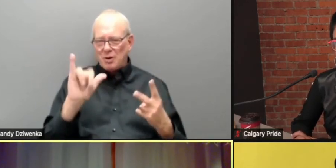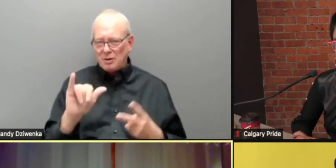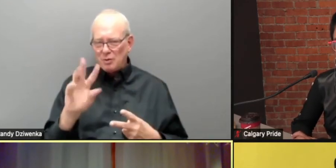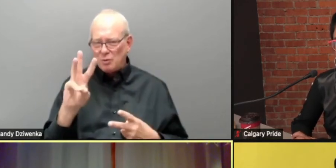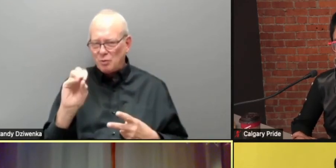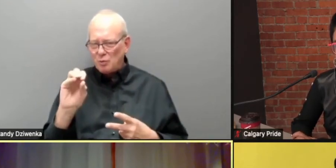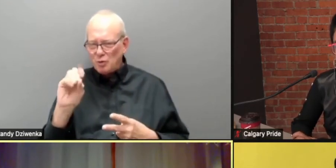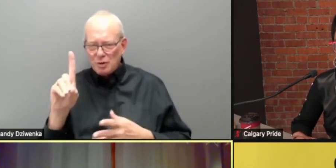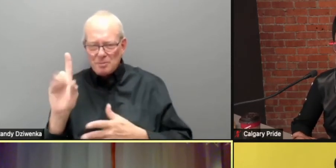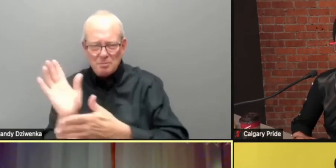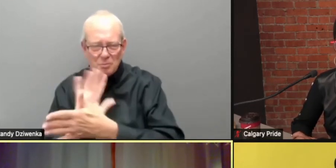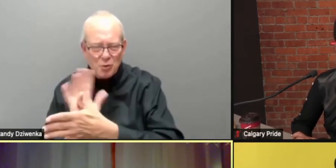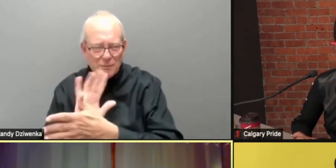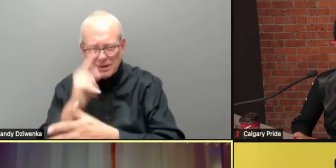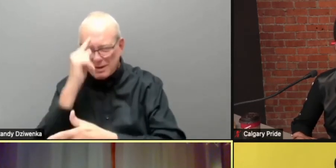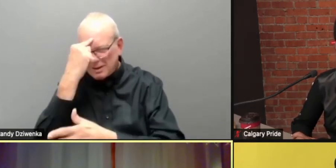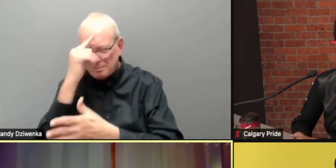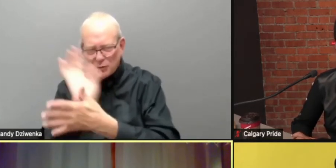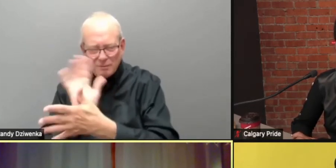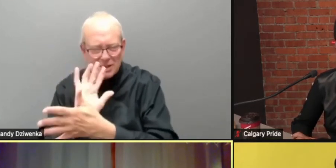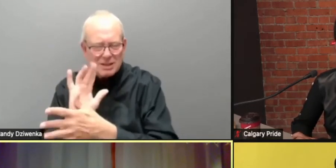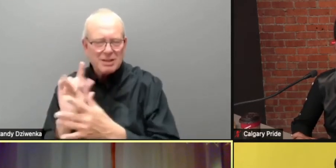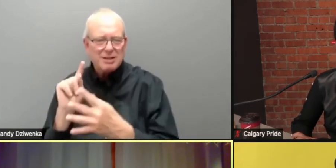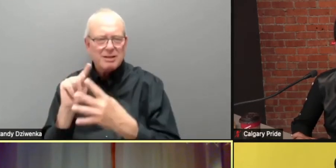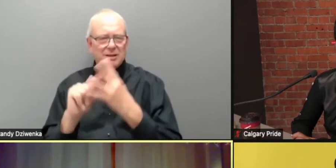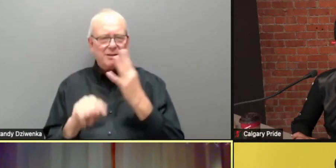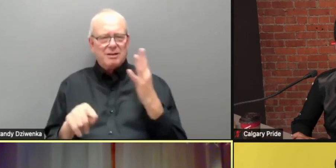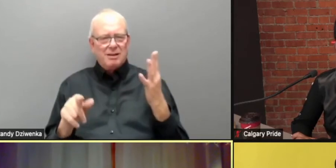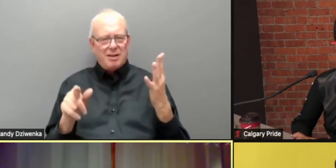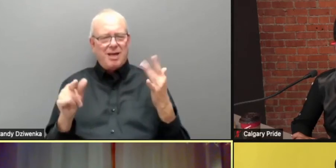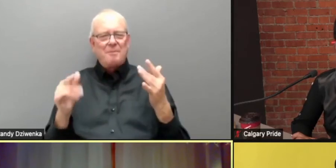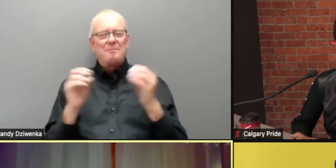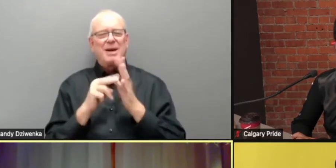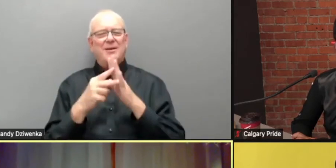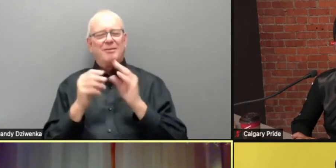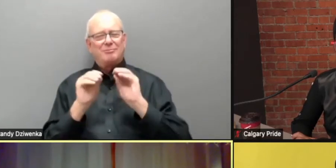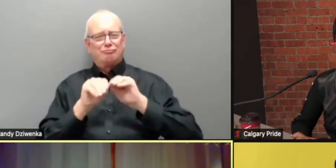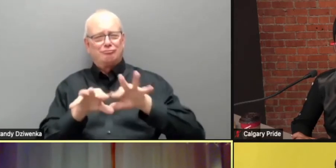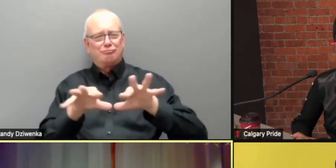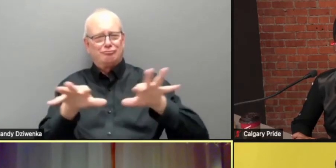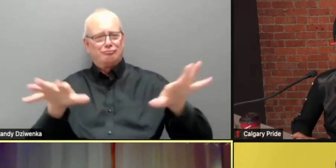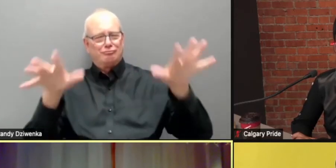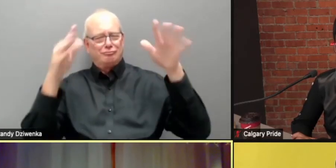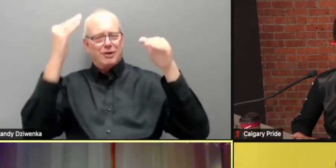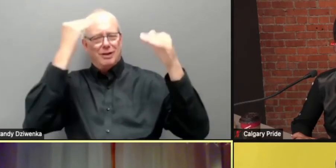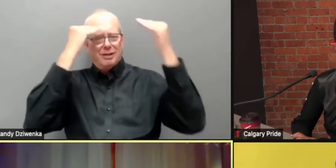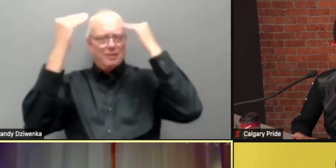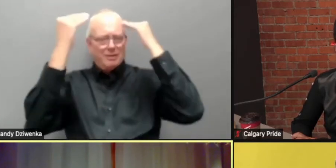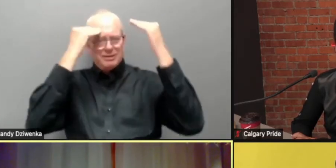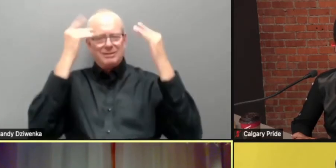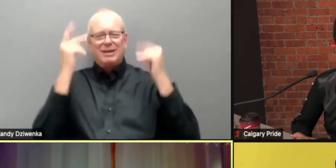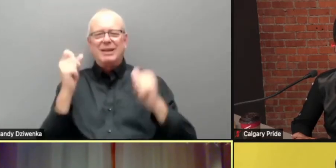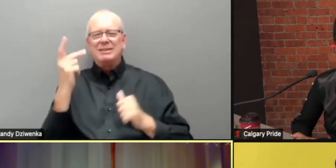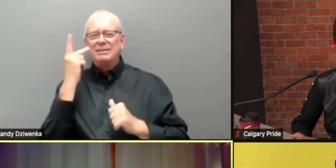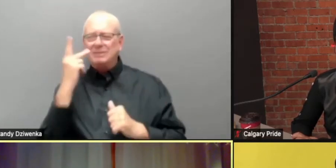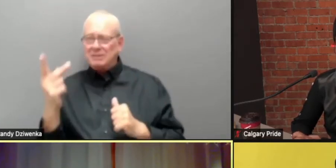just like us. Yeah. There is no difference. We are one family. So that is making me very hopeful. Very